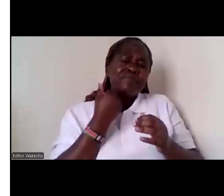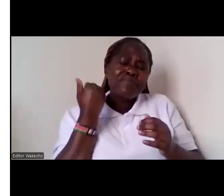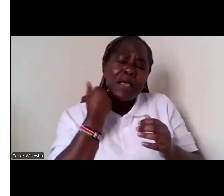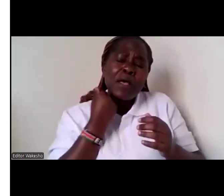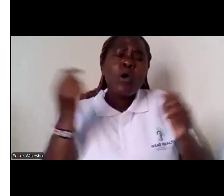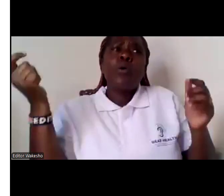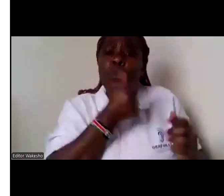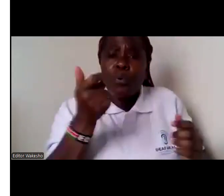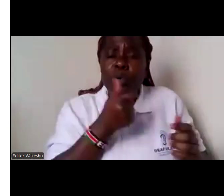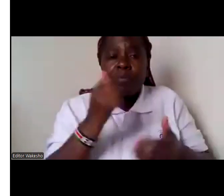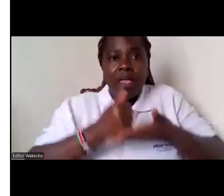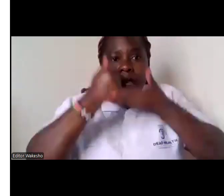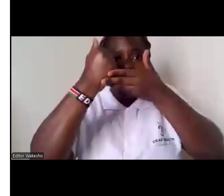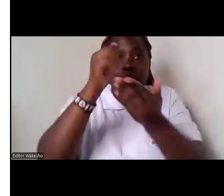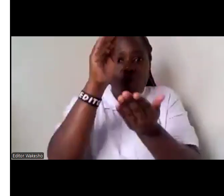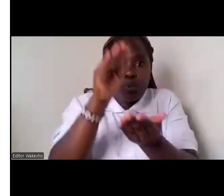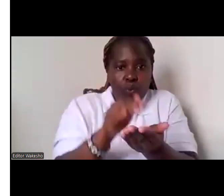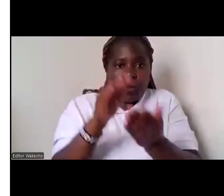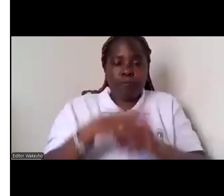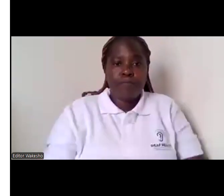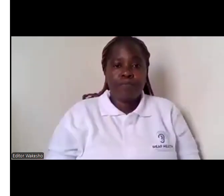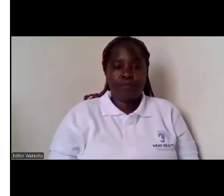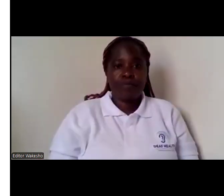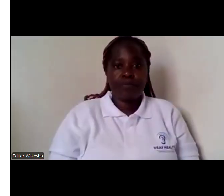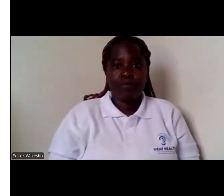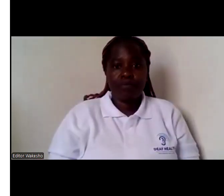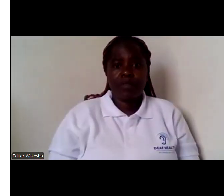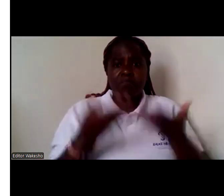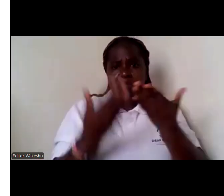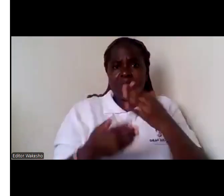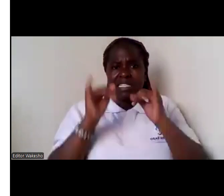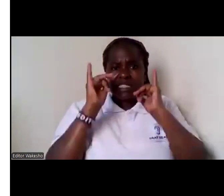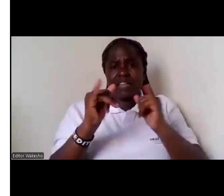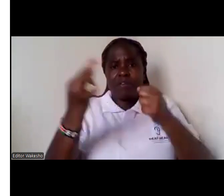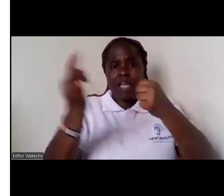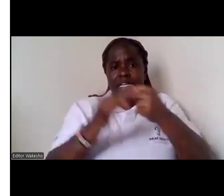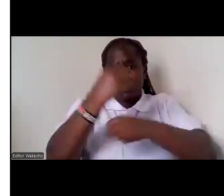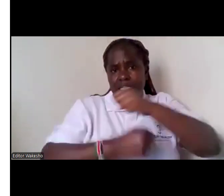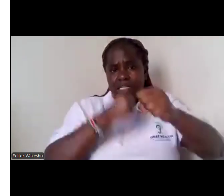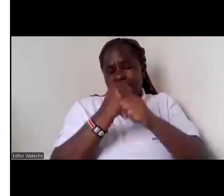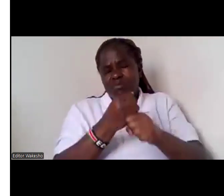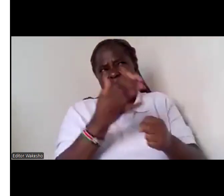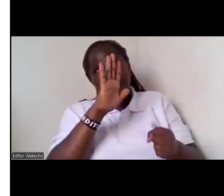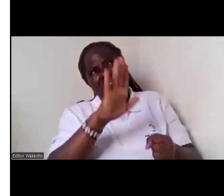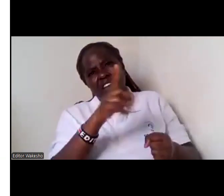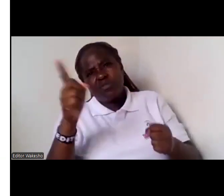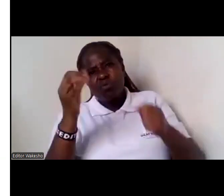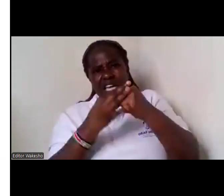And I've told you there are some even that last up to 8 years, 5 to 8 years.